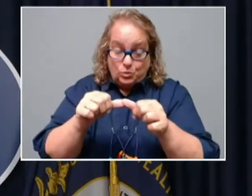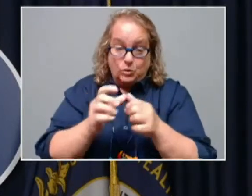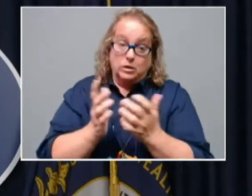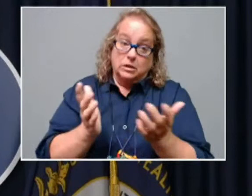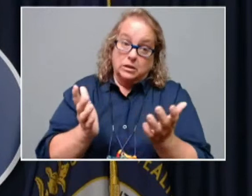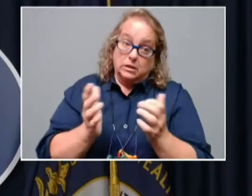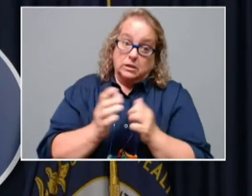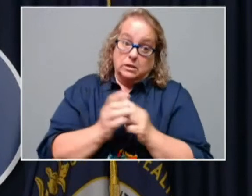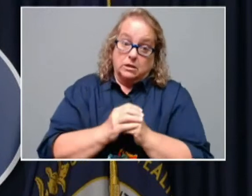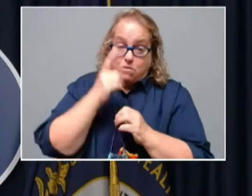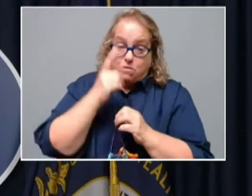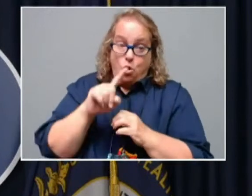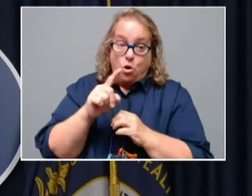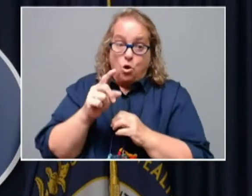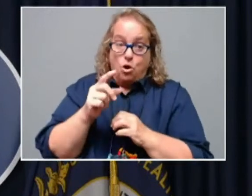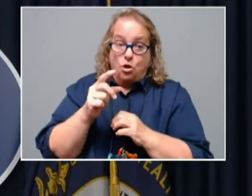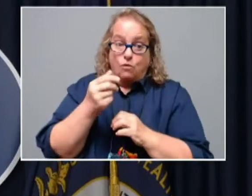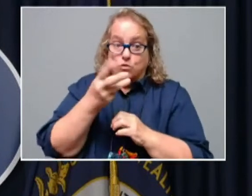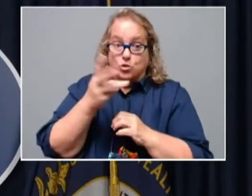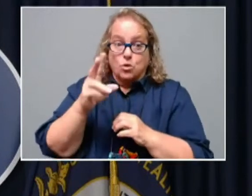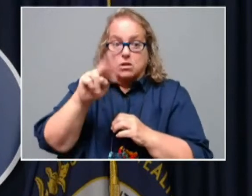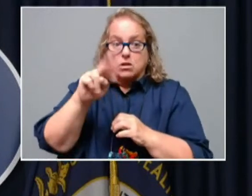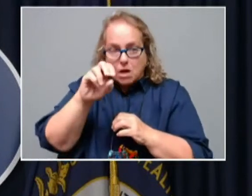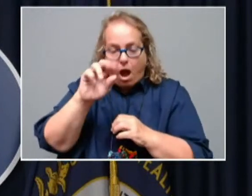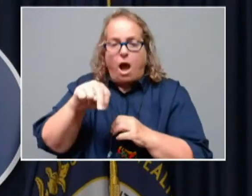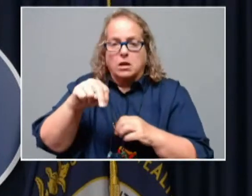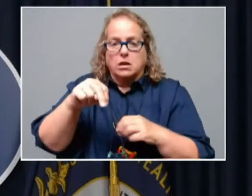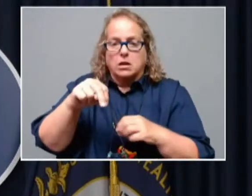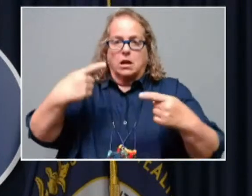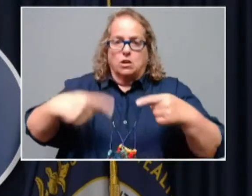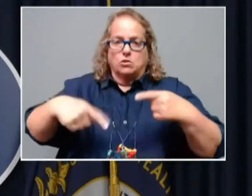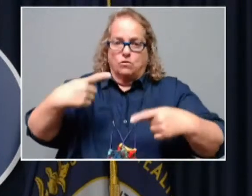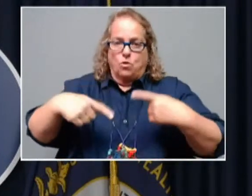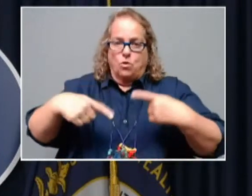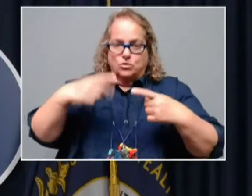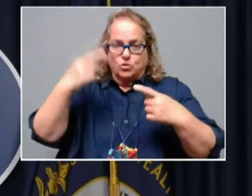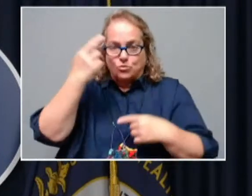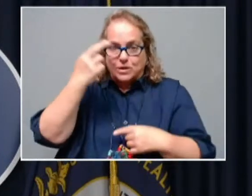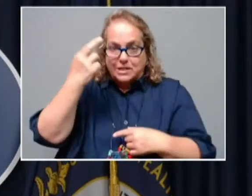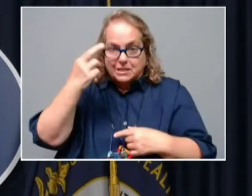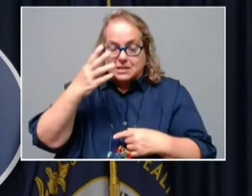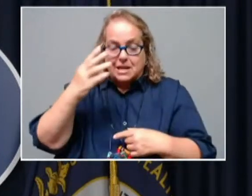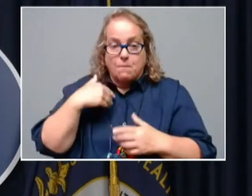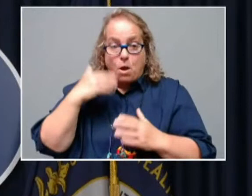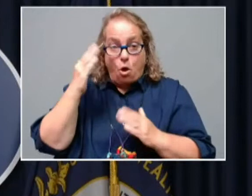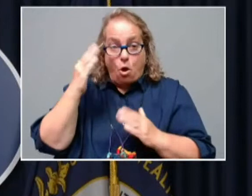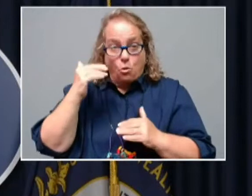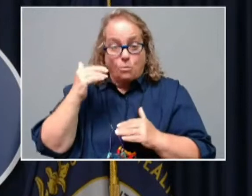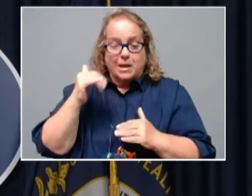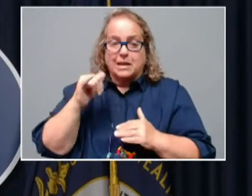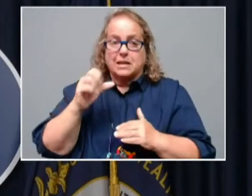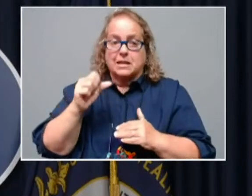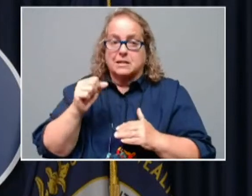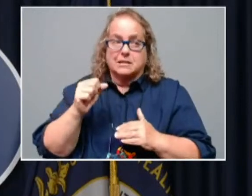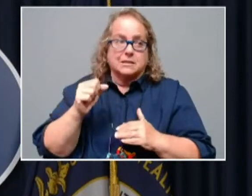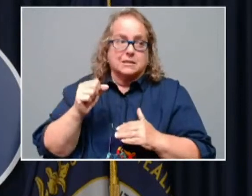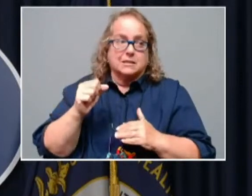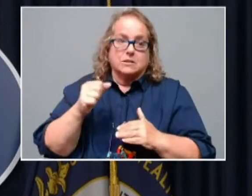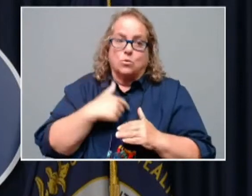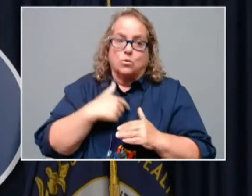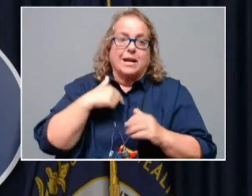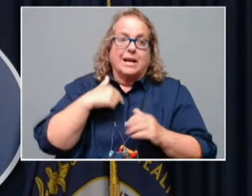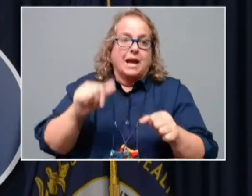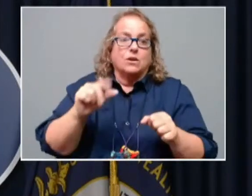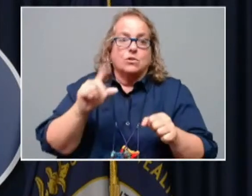for a number of non-controversial reasons. And my hope is at the very least, we could do a special